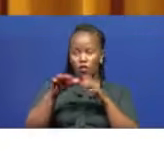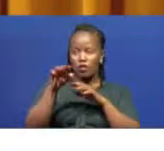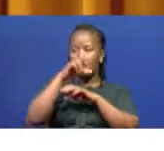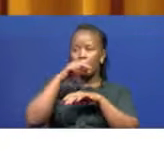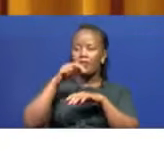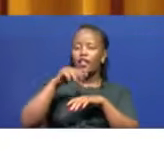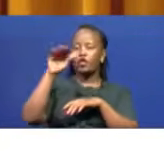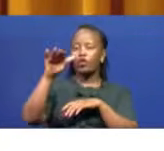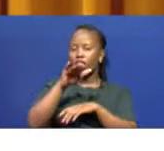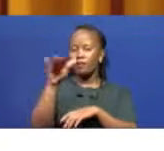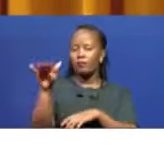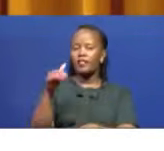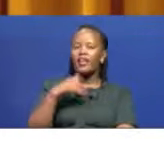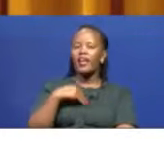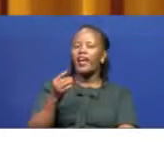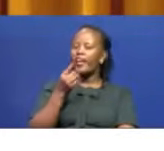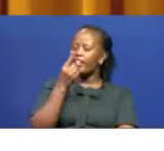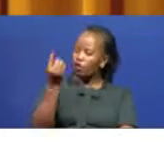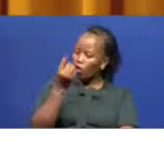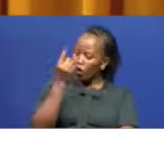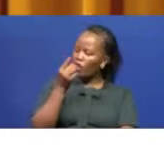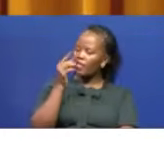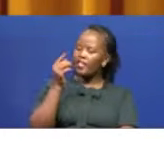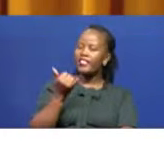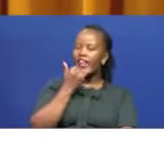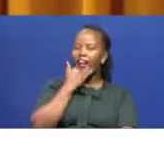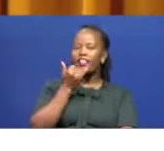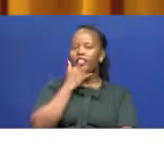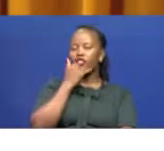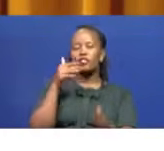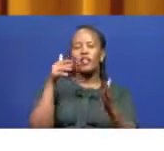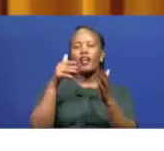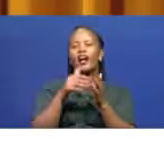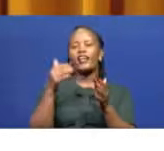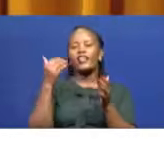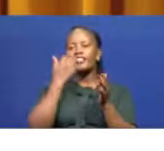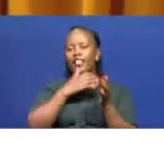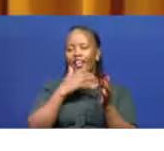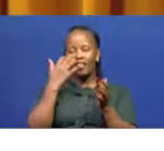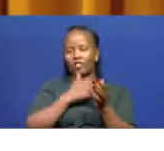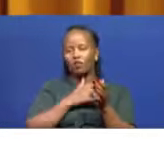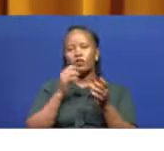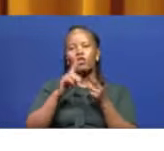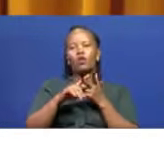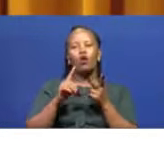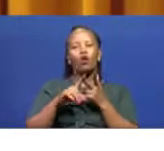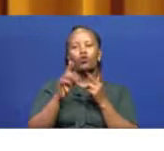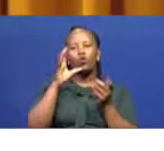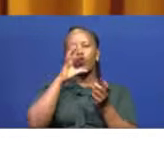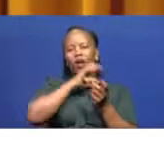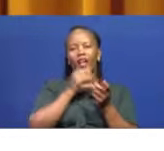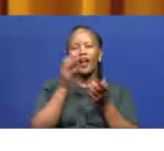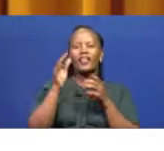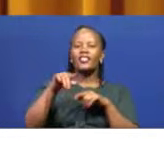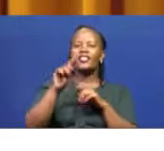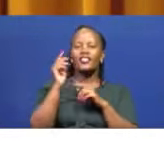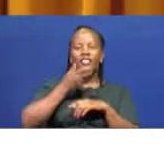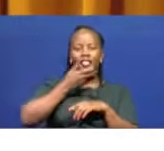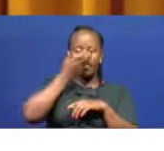contained only the allegations against H.E. Gachagua and conveniently left out his